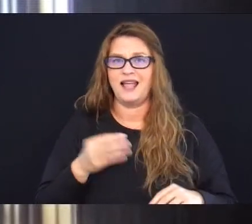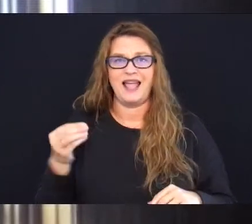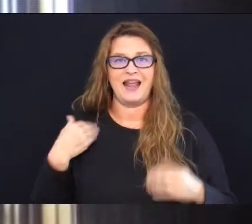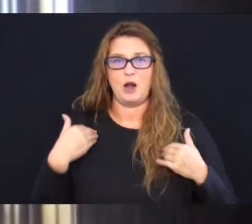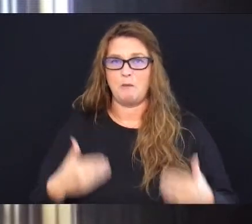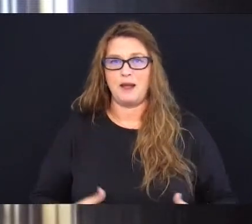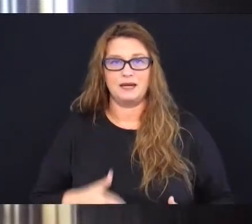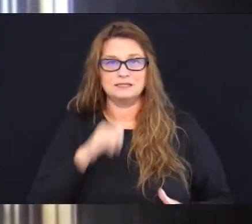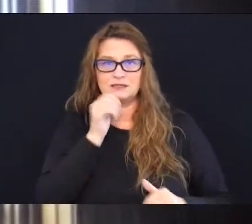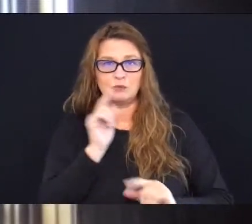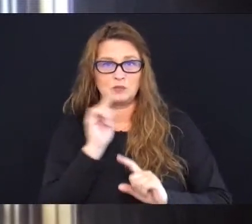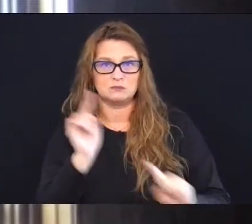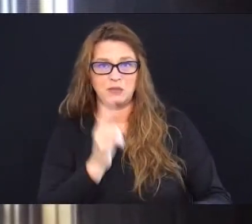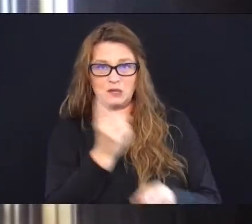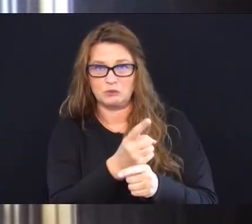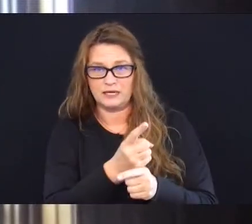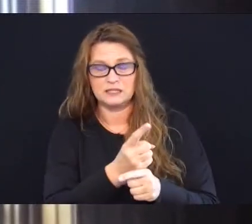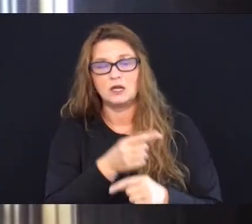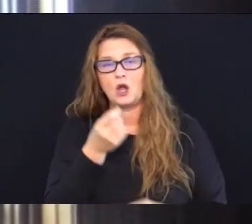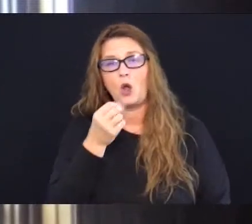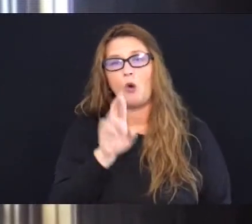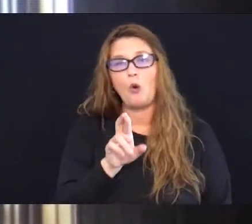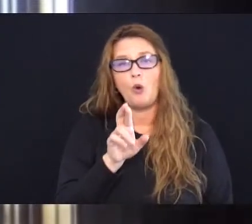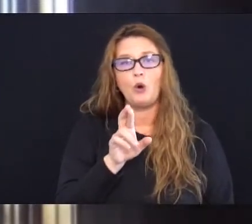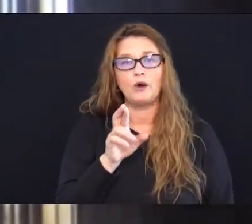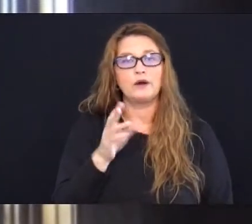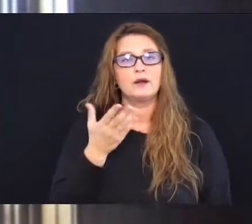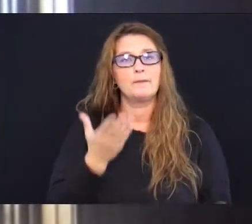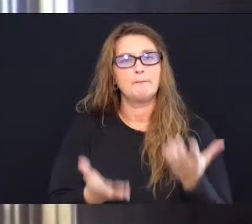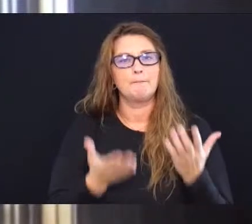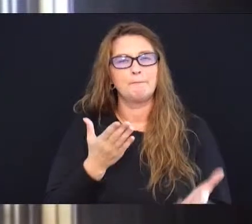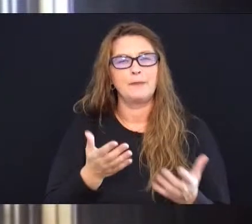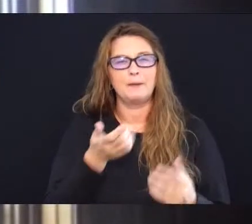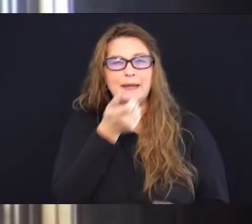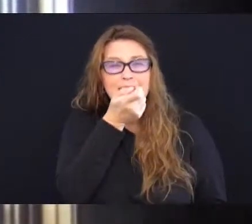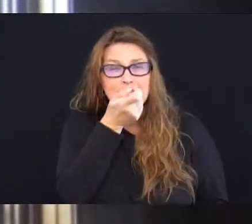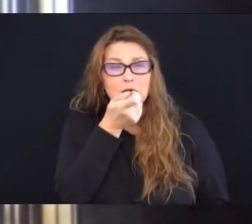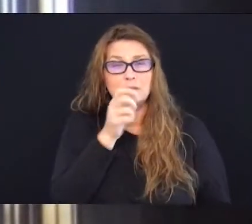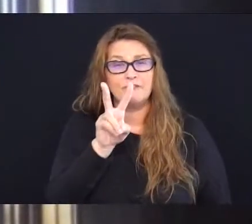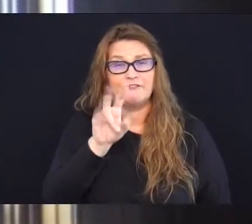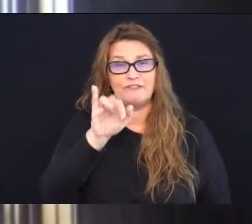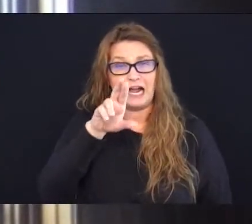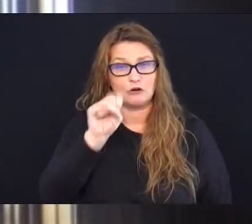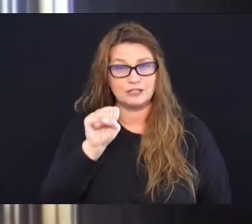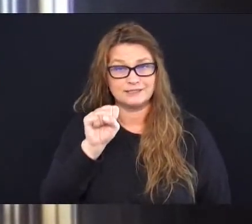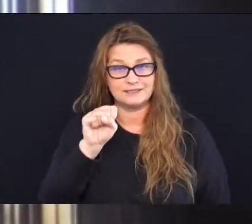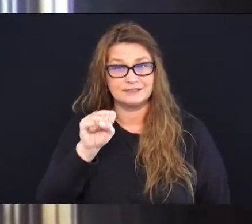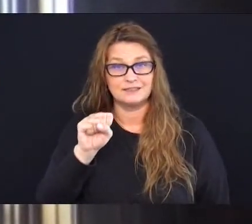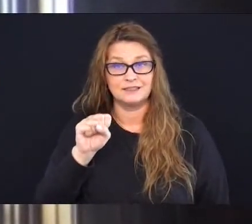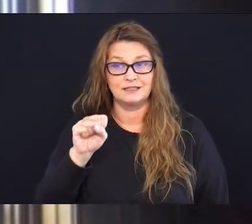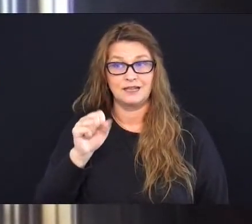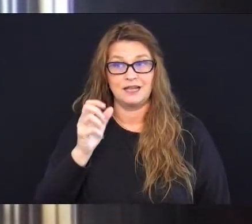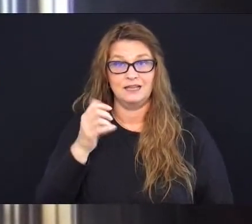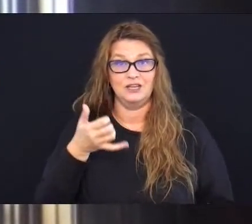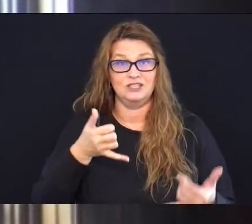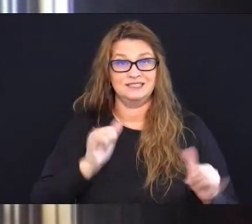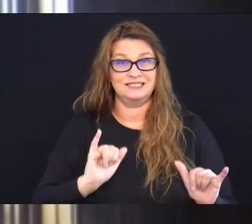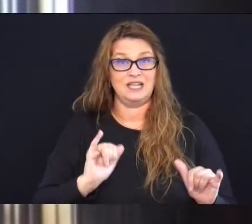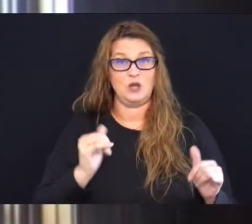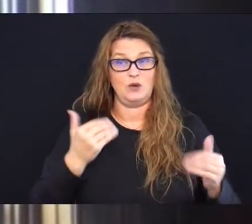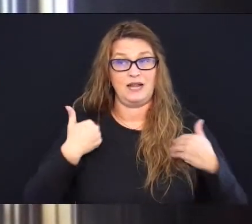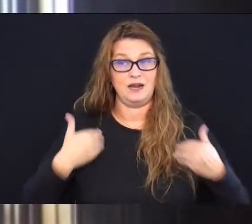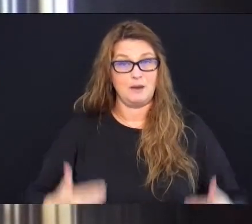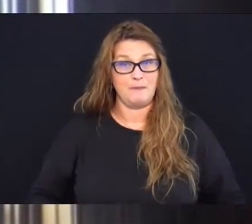to baseline, or because maybe there are little bits of virus that aren't infectious anymore, but are stuck in